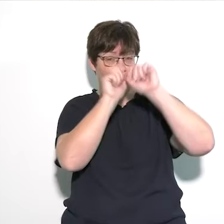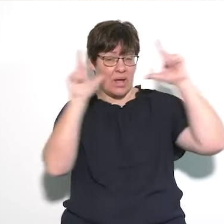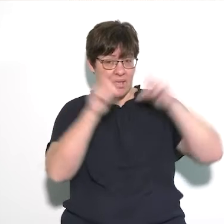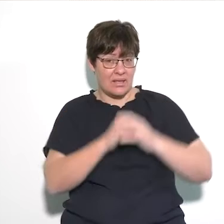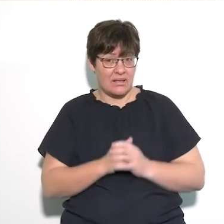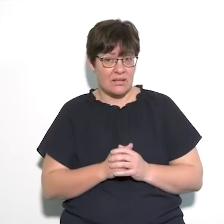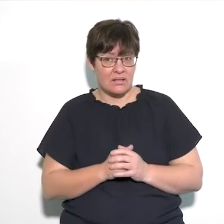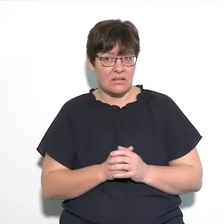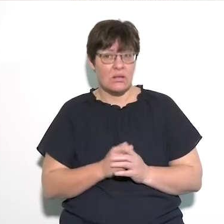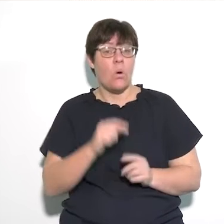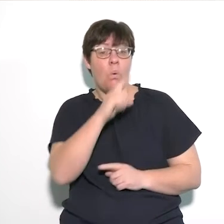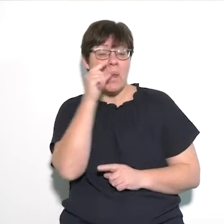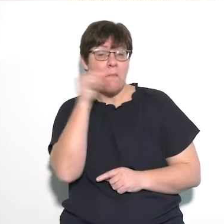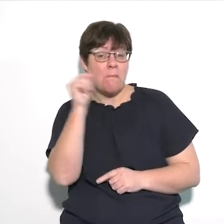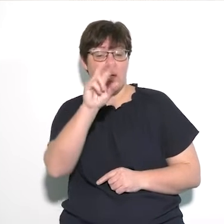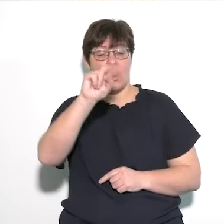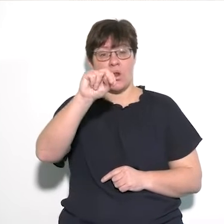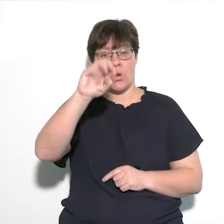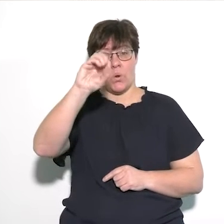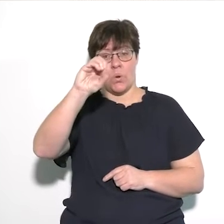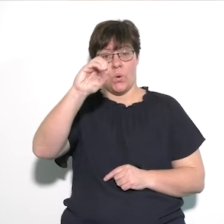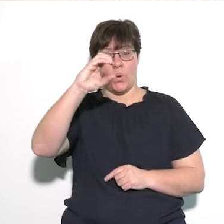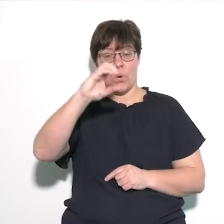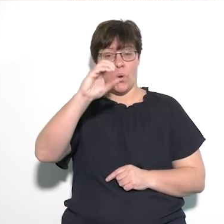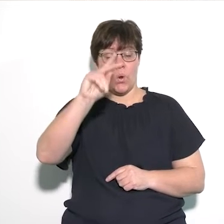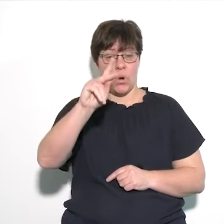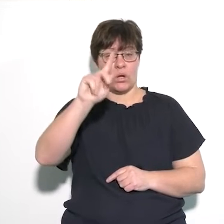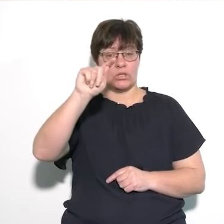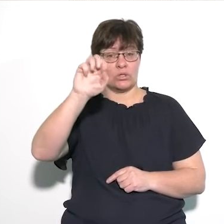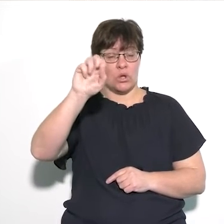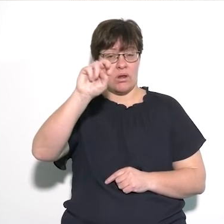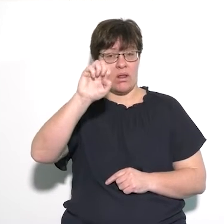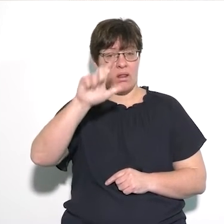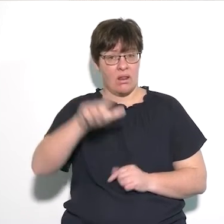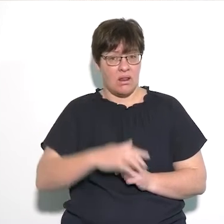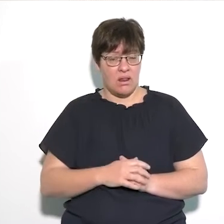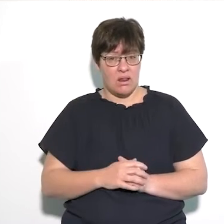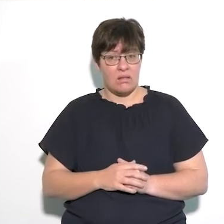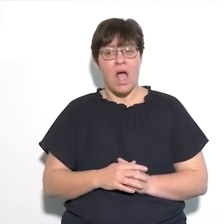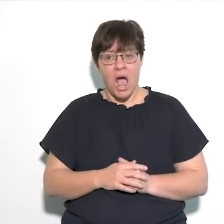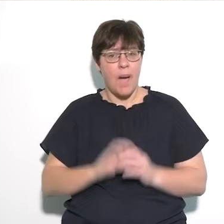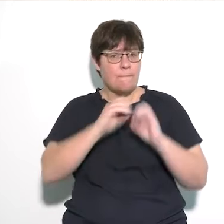We say they're called nocturnal. Look at this owl. He's made